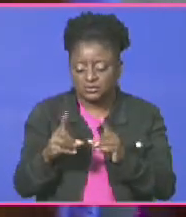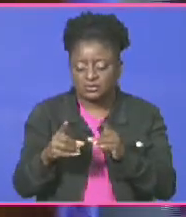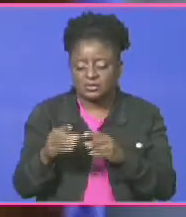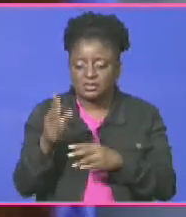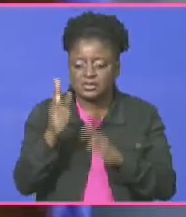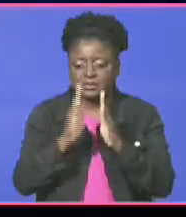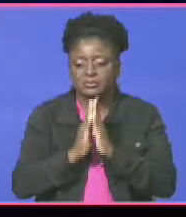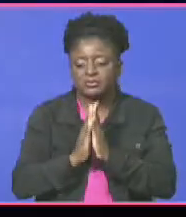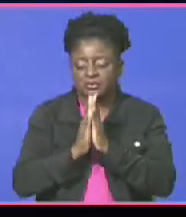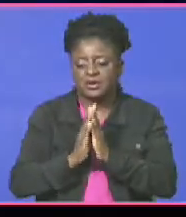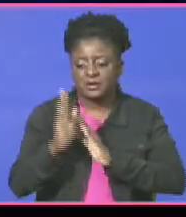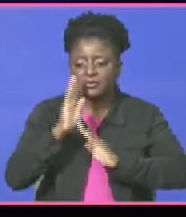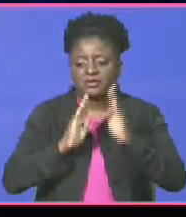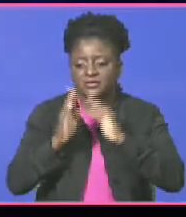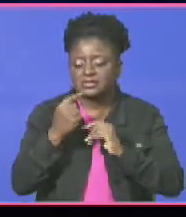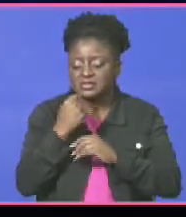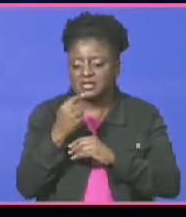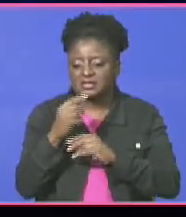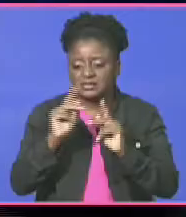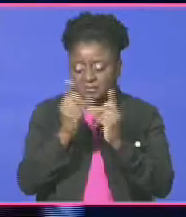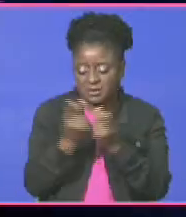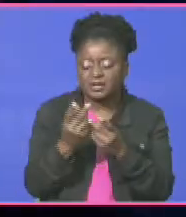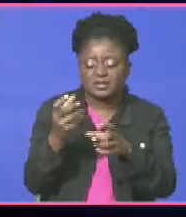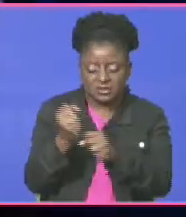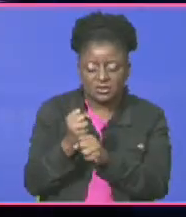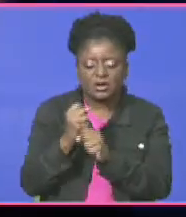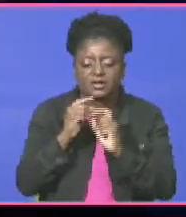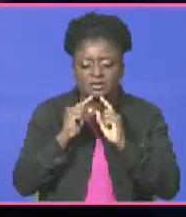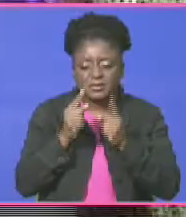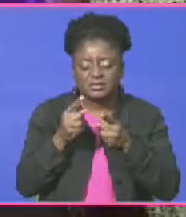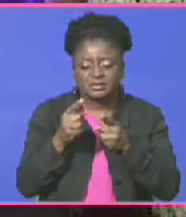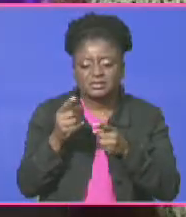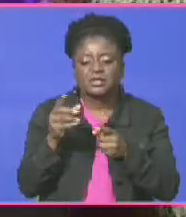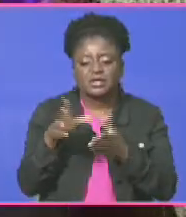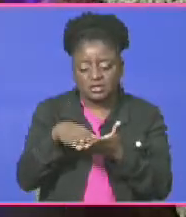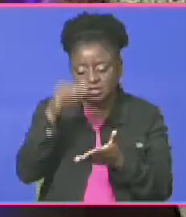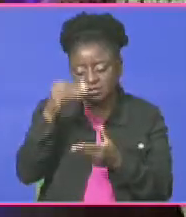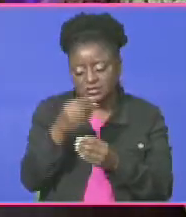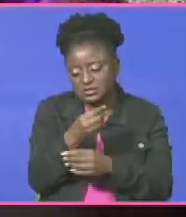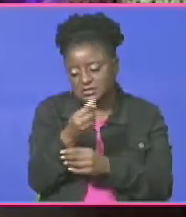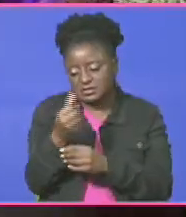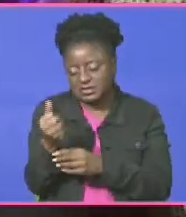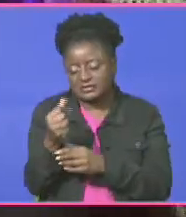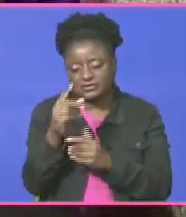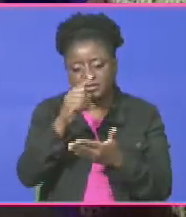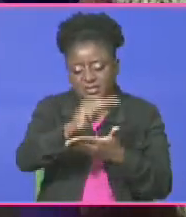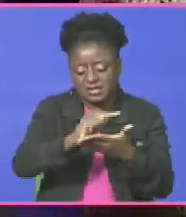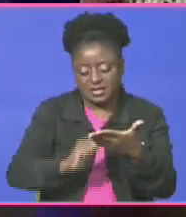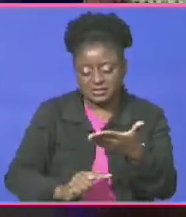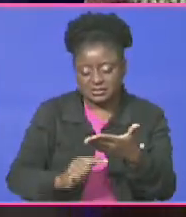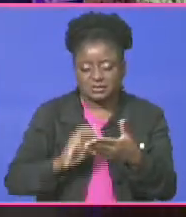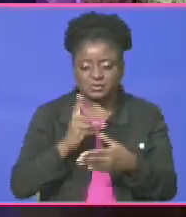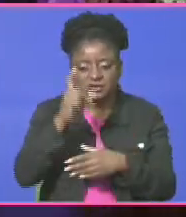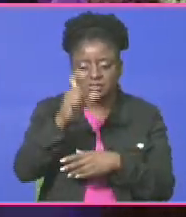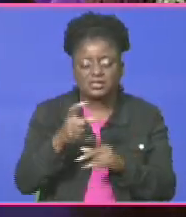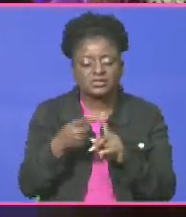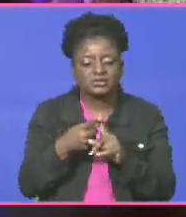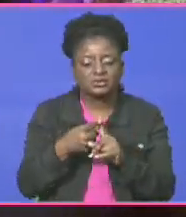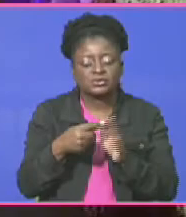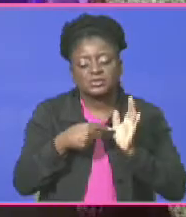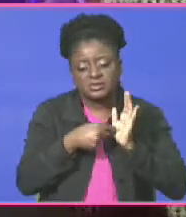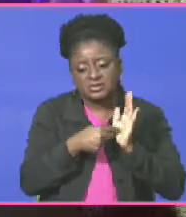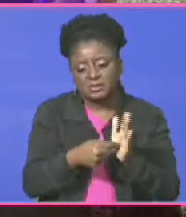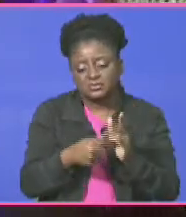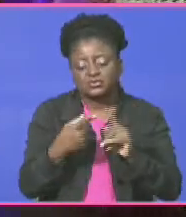Monday, says the party got the message and has learned several lessons. We need to be able to demonstrate to Bahamian people that